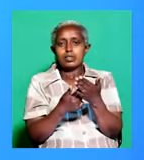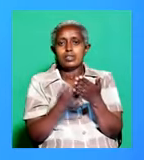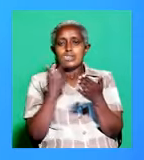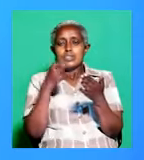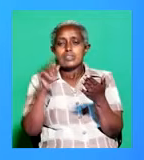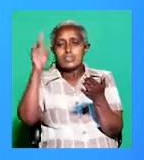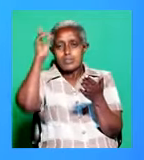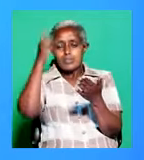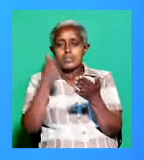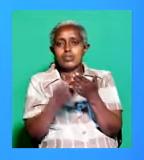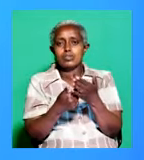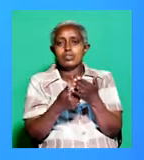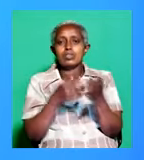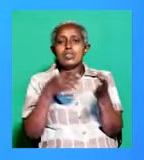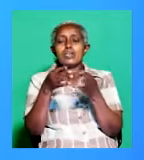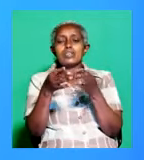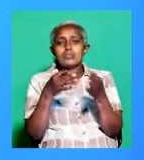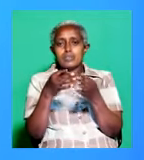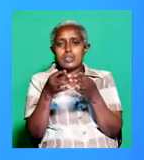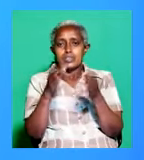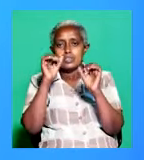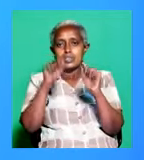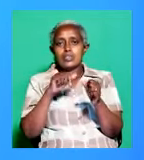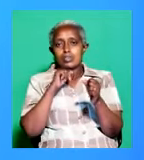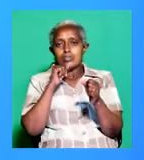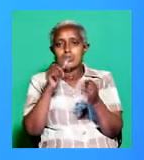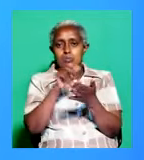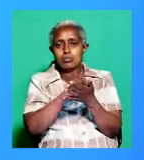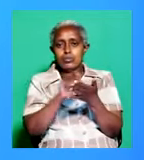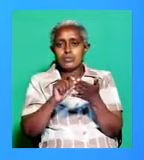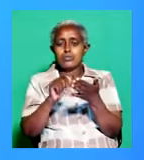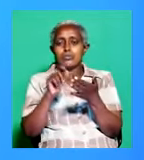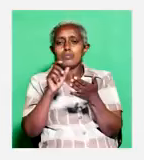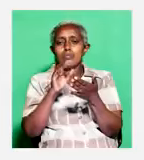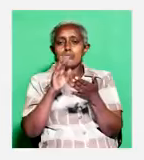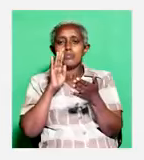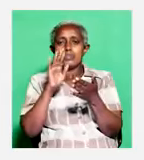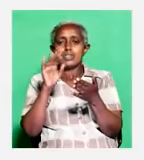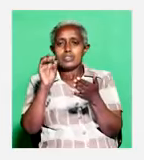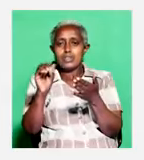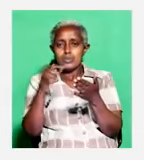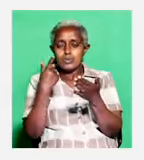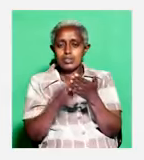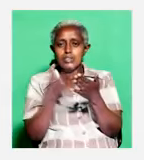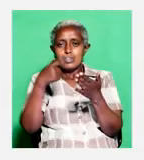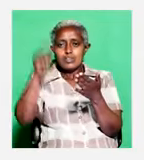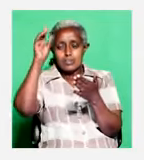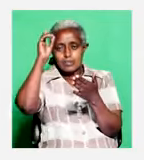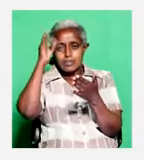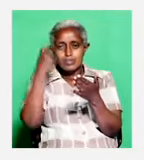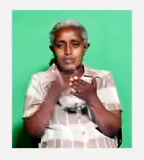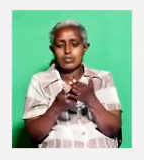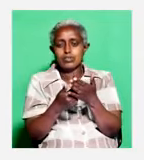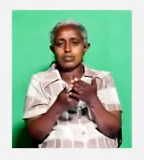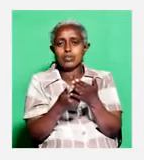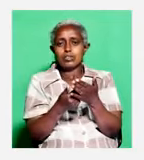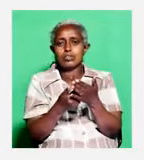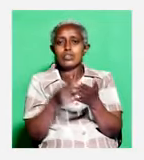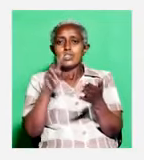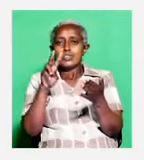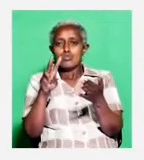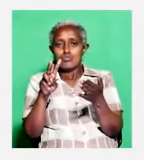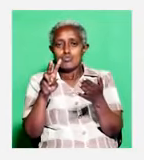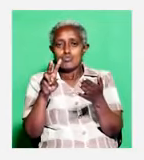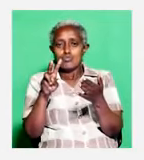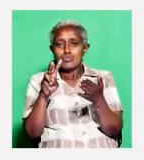the derivative of this expression cannot be 0. So the derivative, this one, if you get